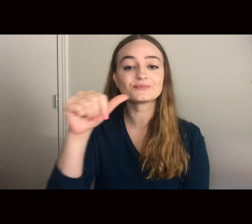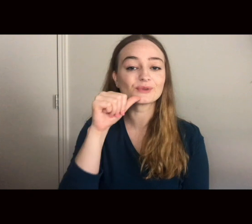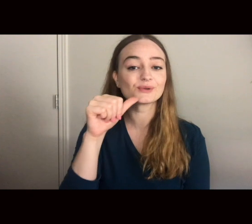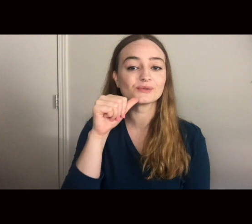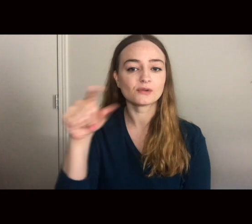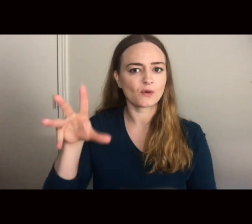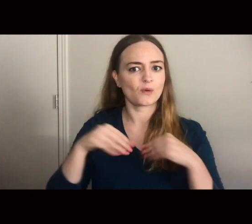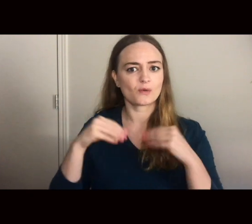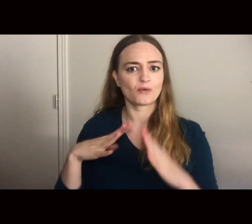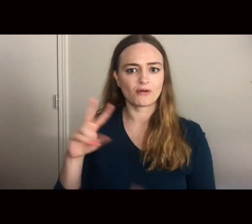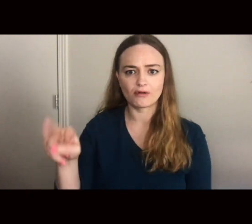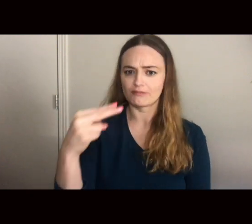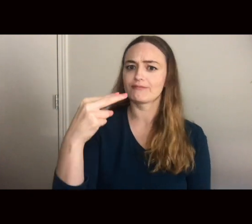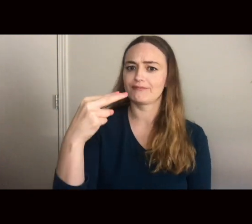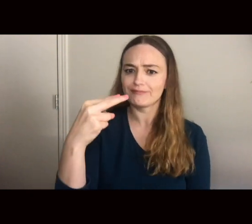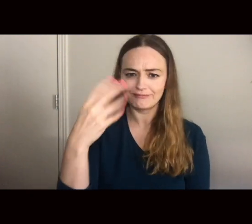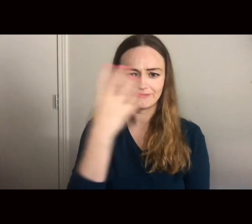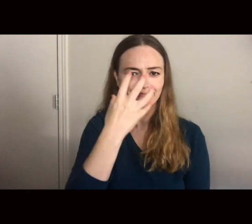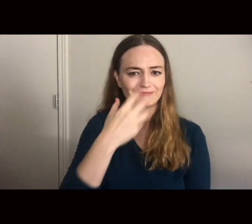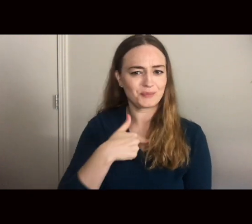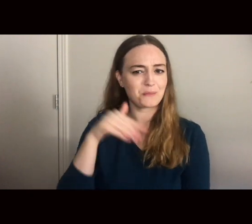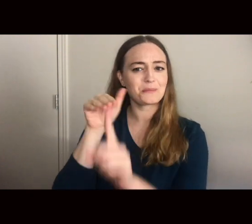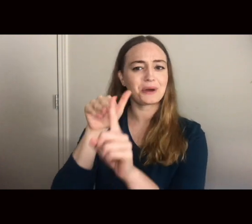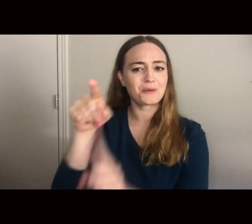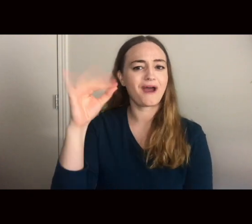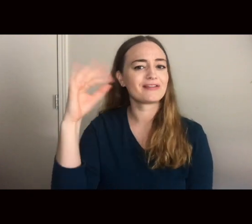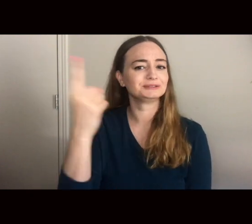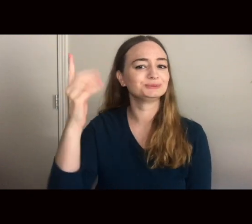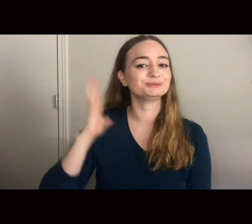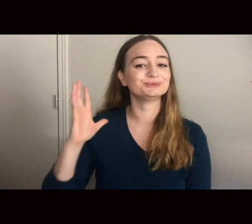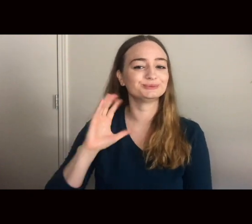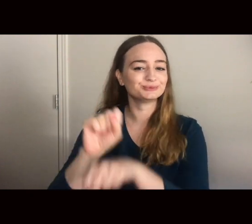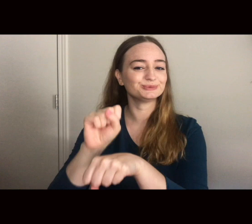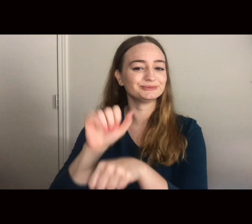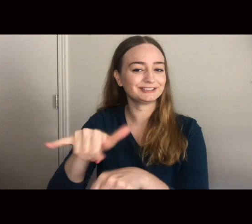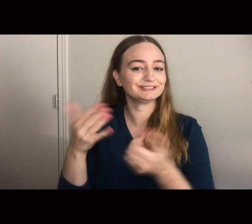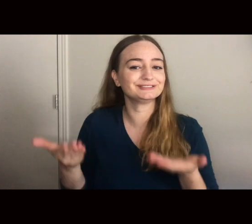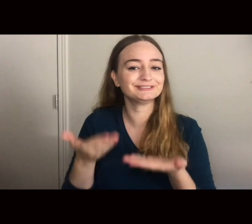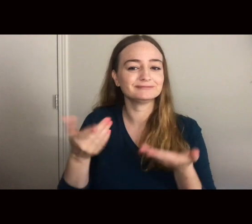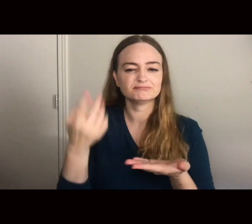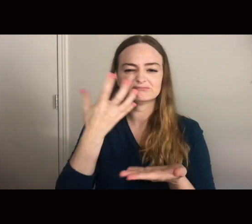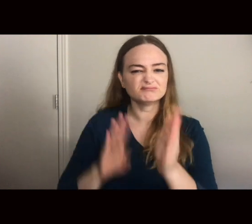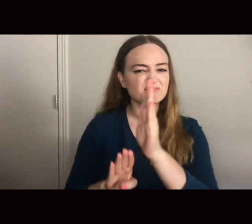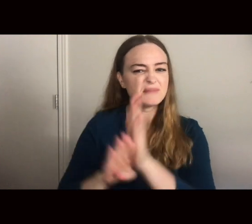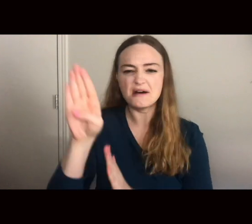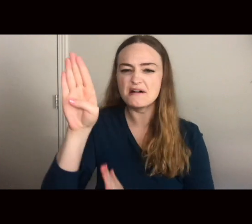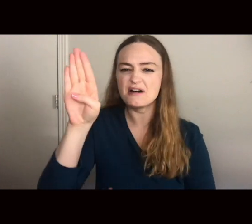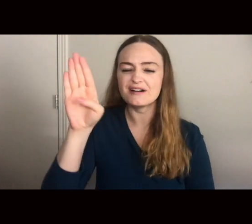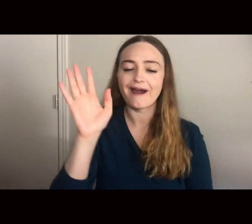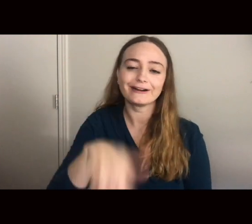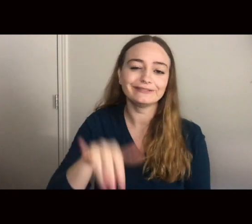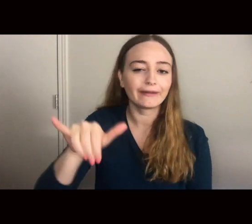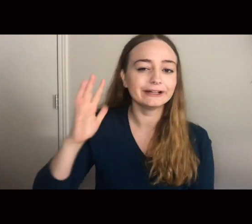Singing in a bar, owner looks at my face. Say I remind him of a girl who used to work in this place. She made it real